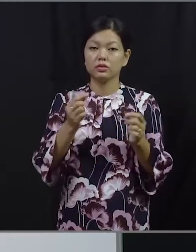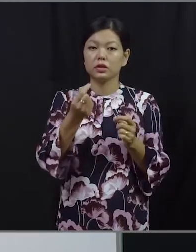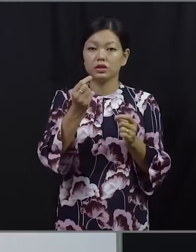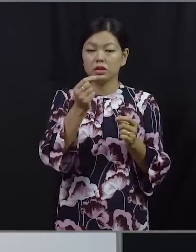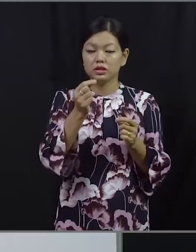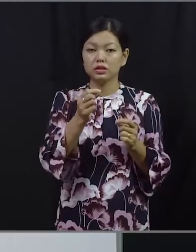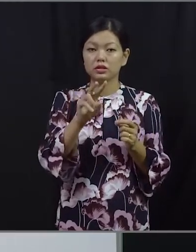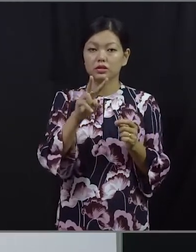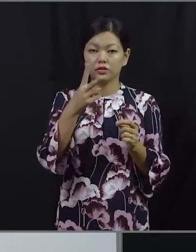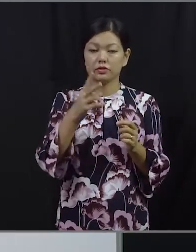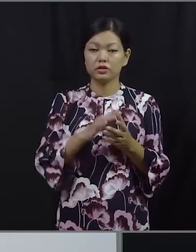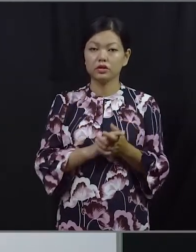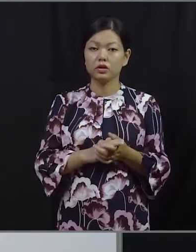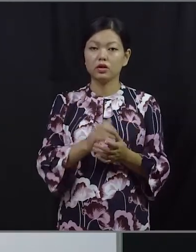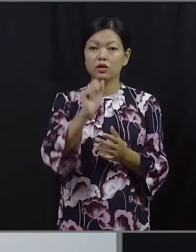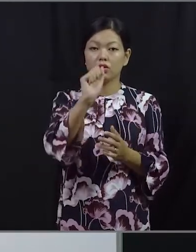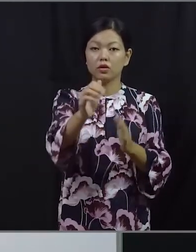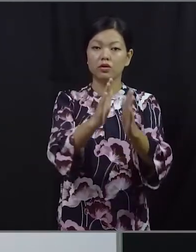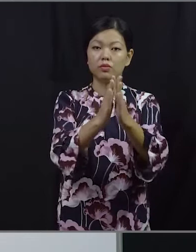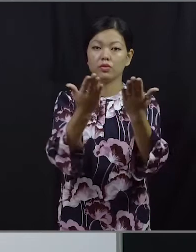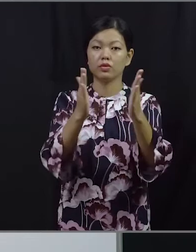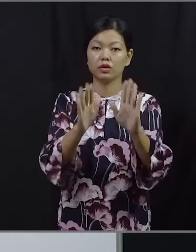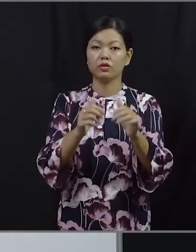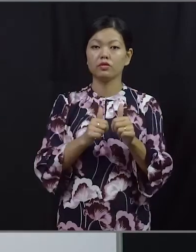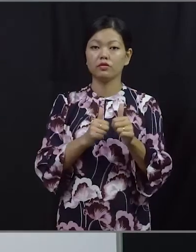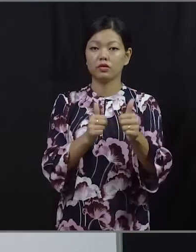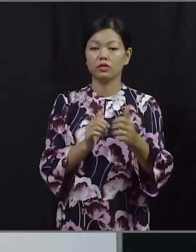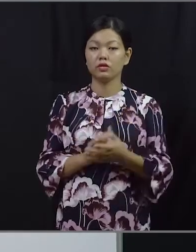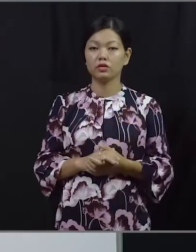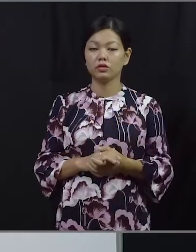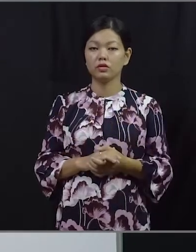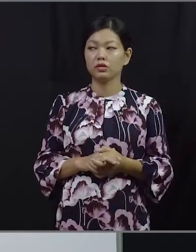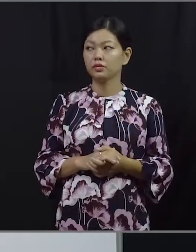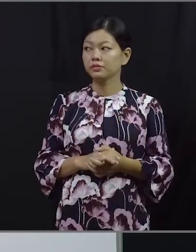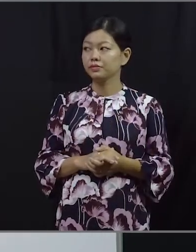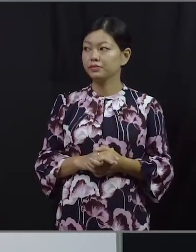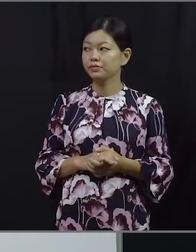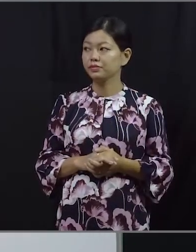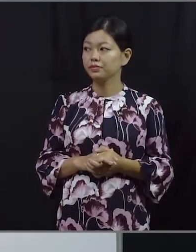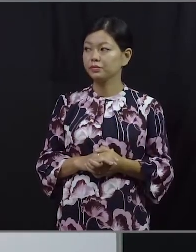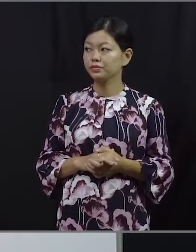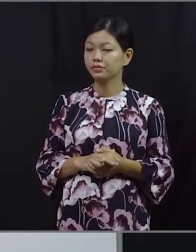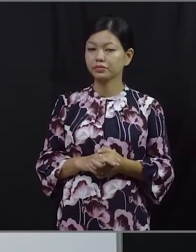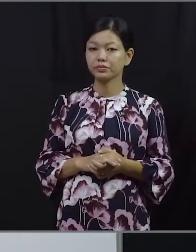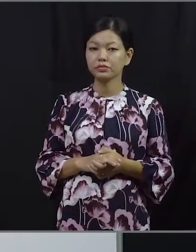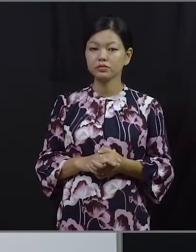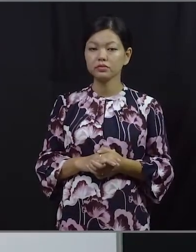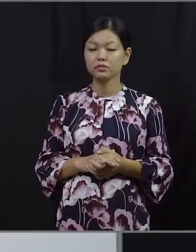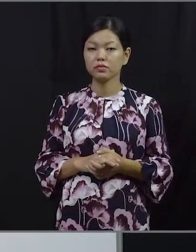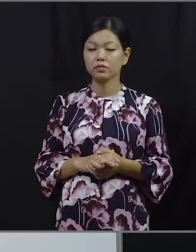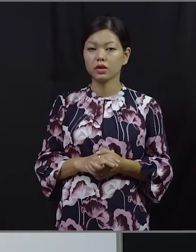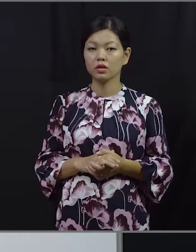show you the derivation. Okay, now, so again simple microscope. So it is nothing but a convex lens, right? The